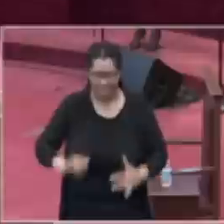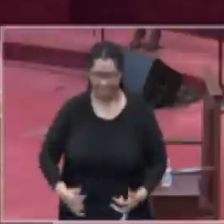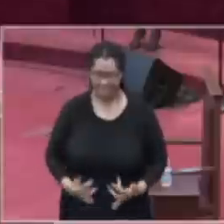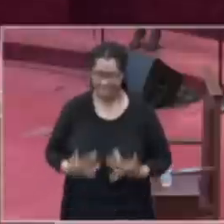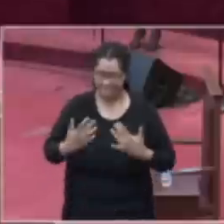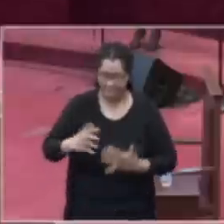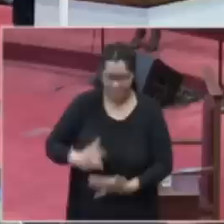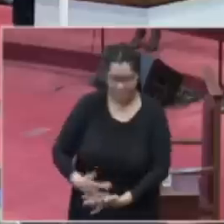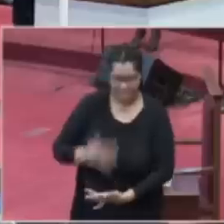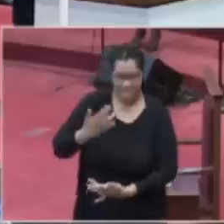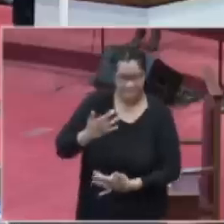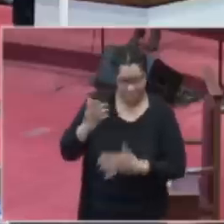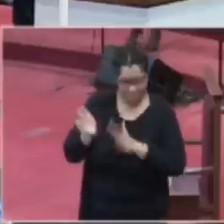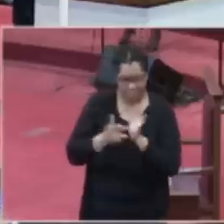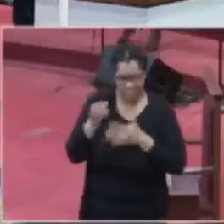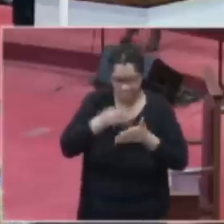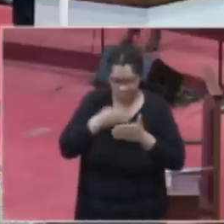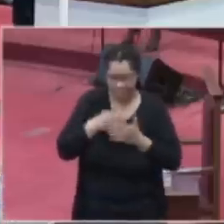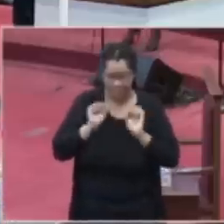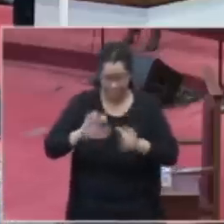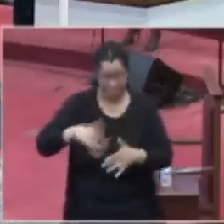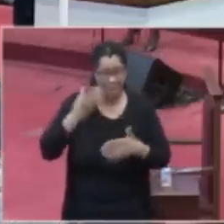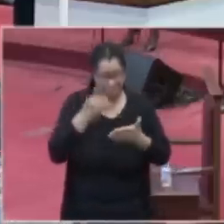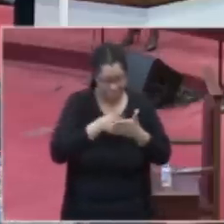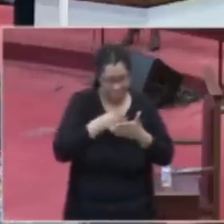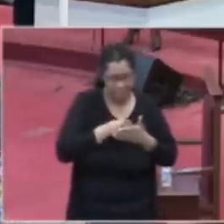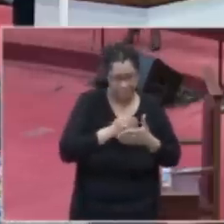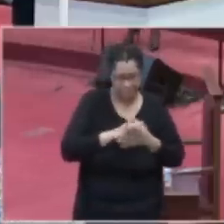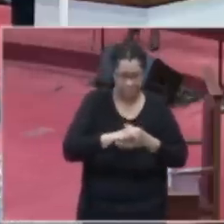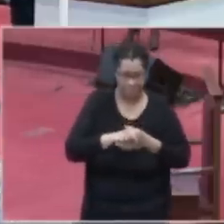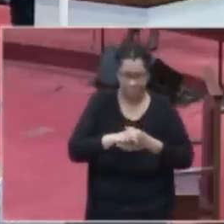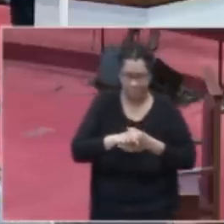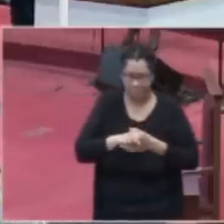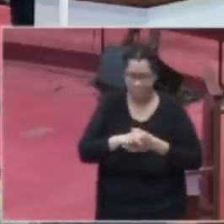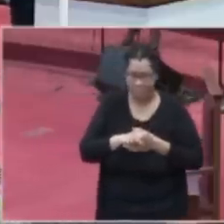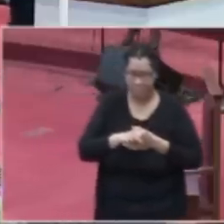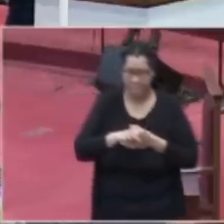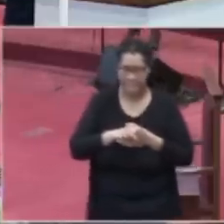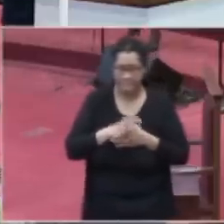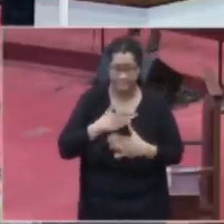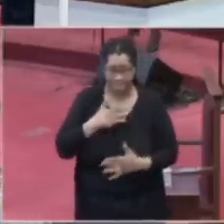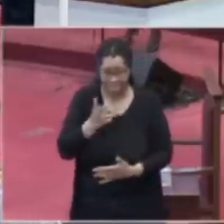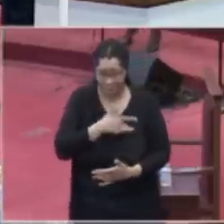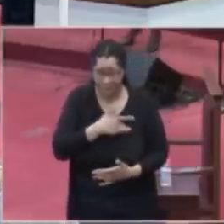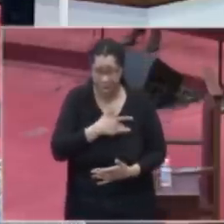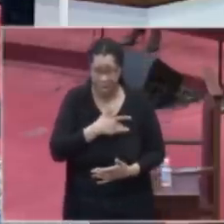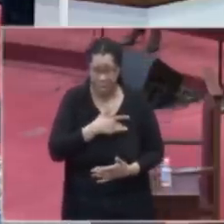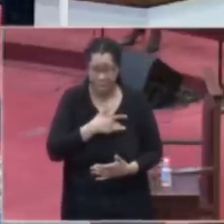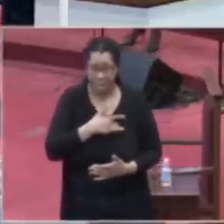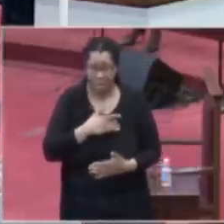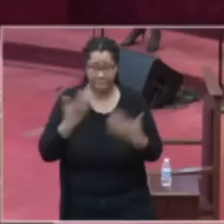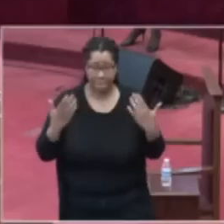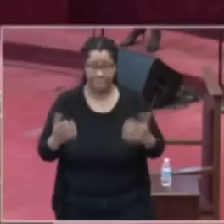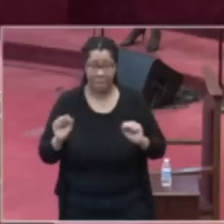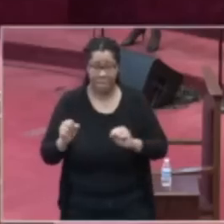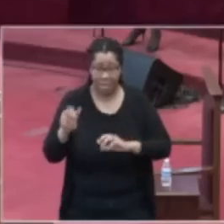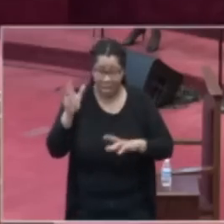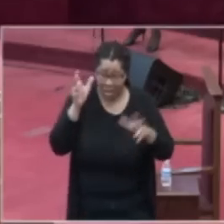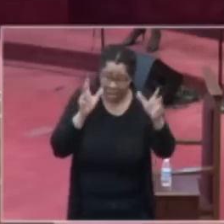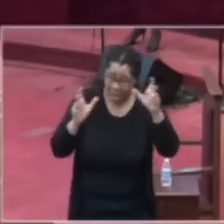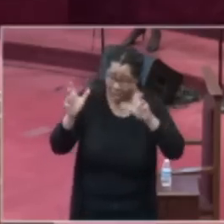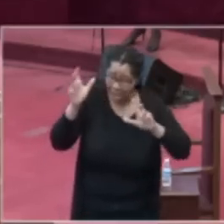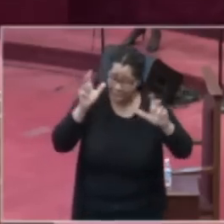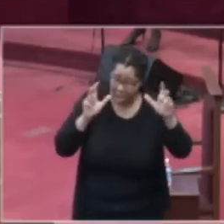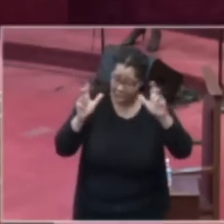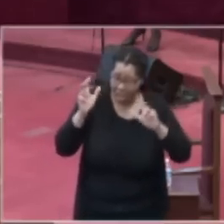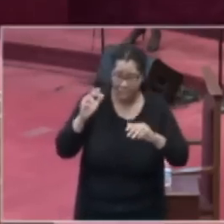him. I said, I can feel him in my heart. I hear him speaking in